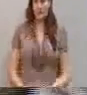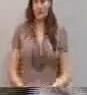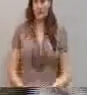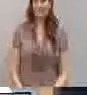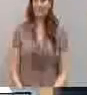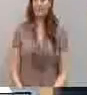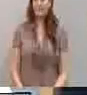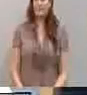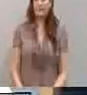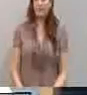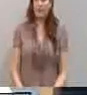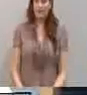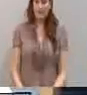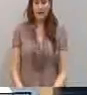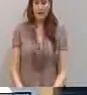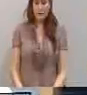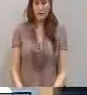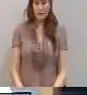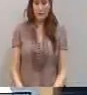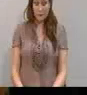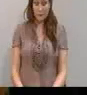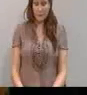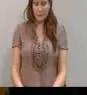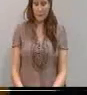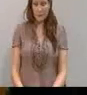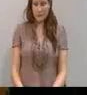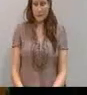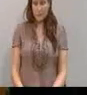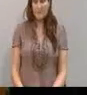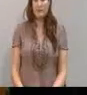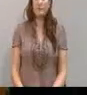Thank you. May I call upon the